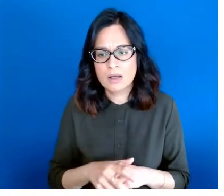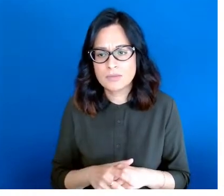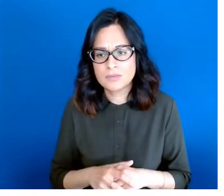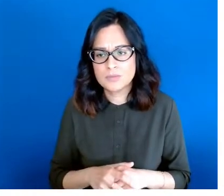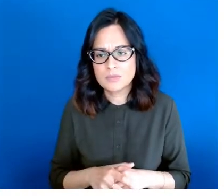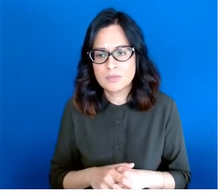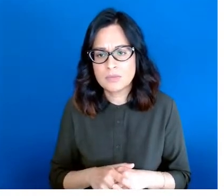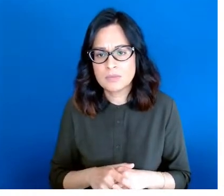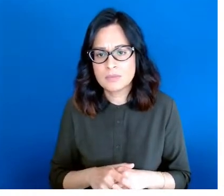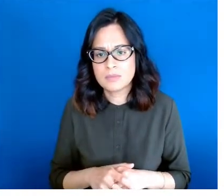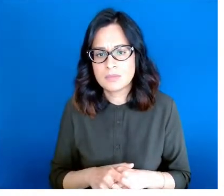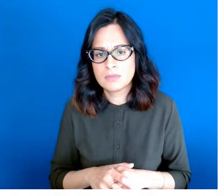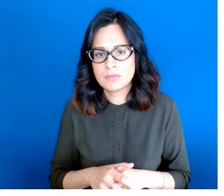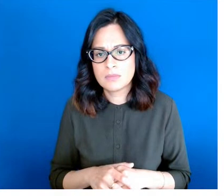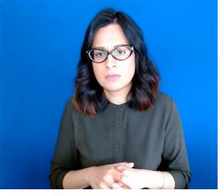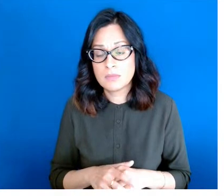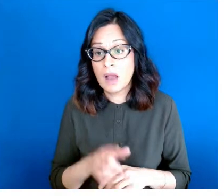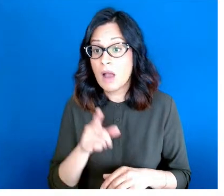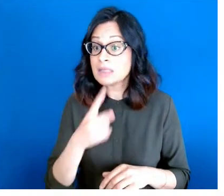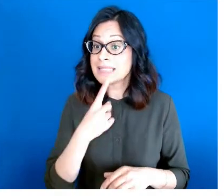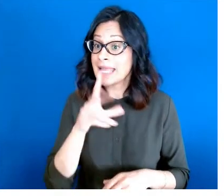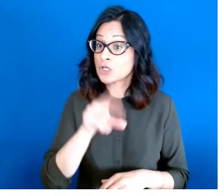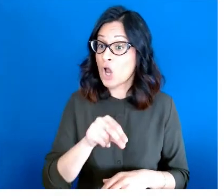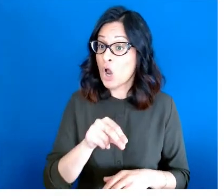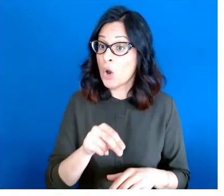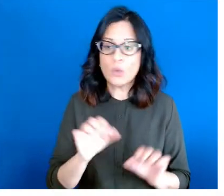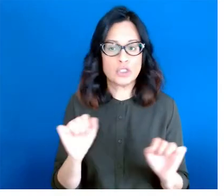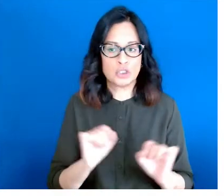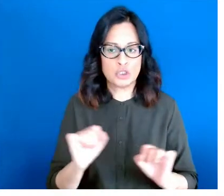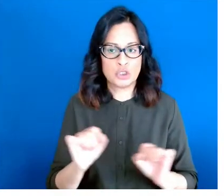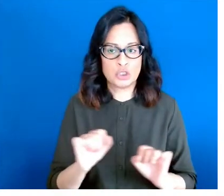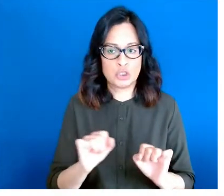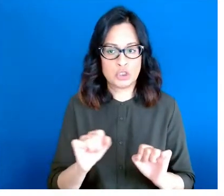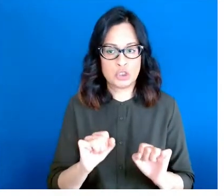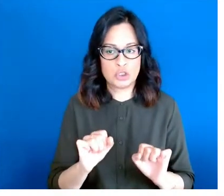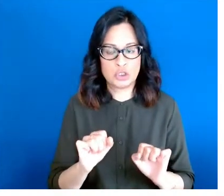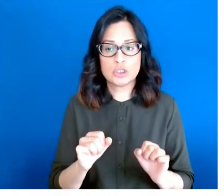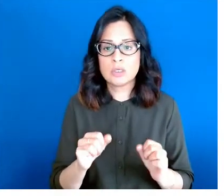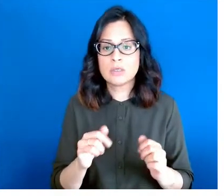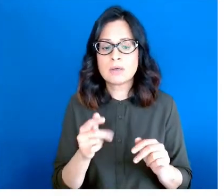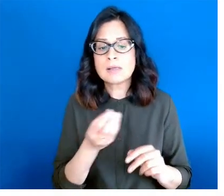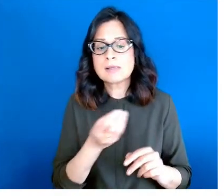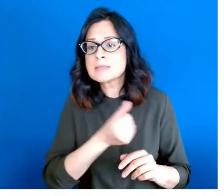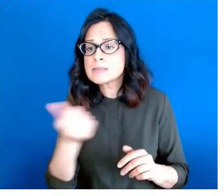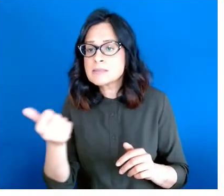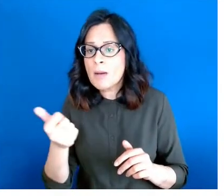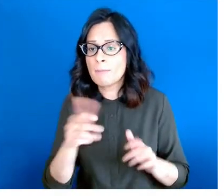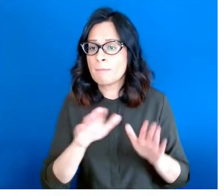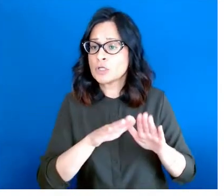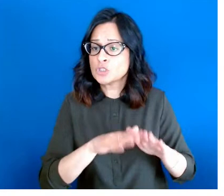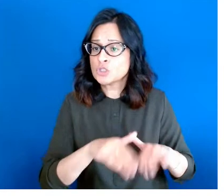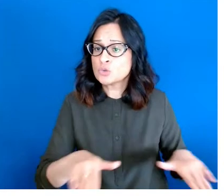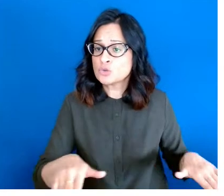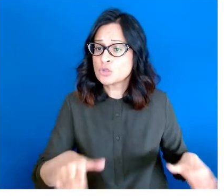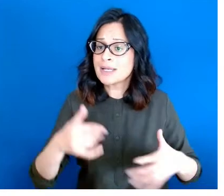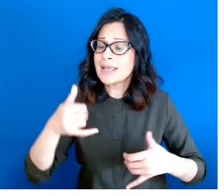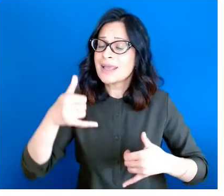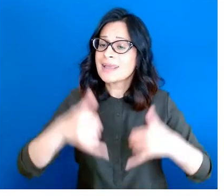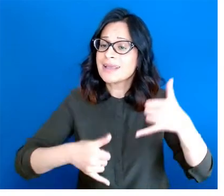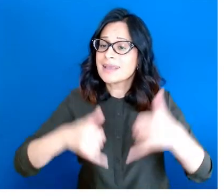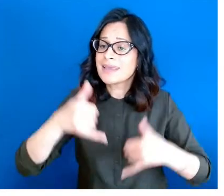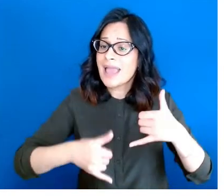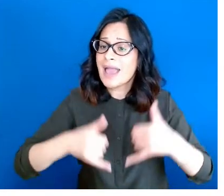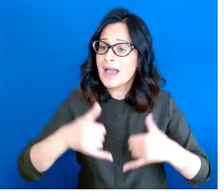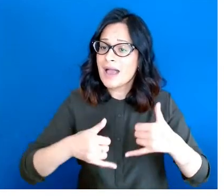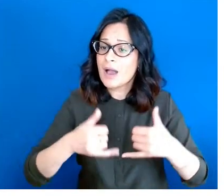wouldn't exclude it. So I've seen infants with a cow's milk allergy who clearly